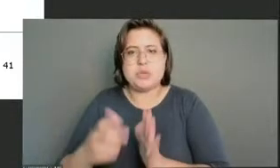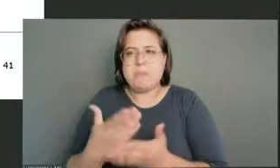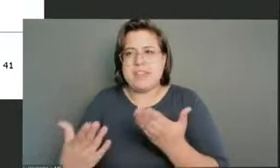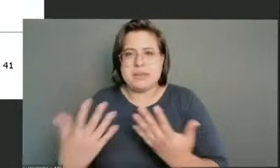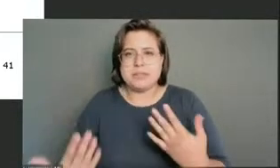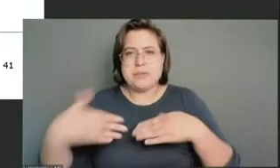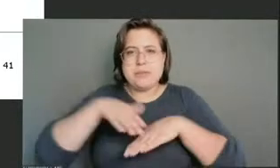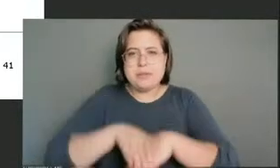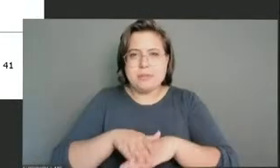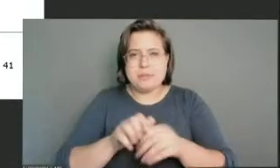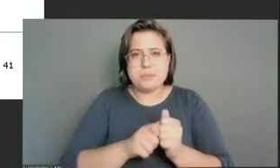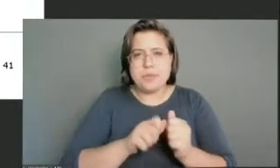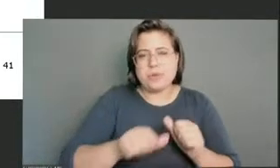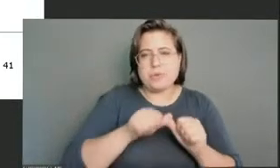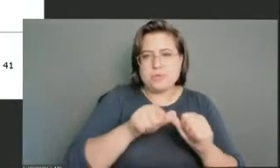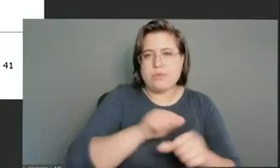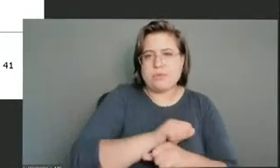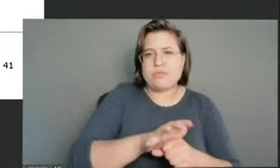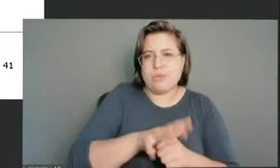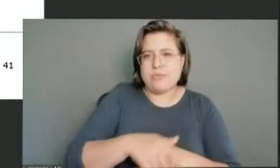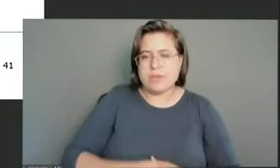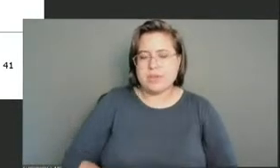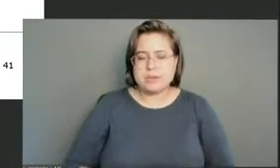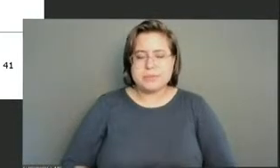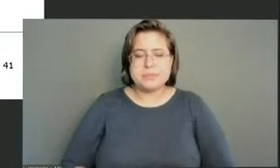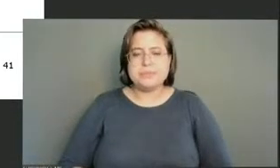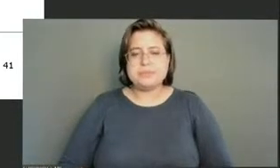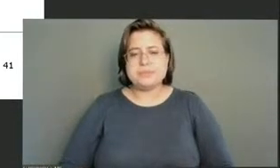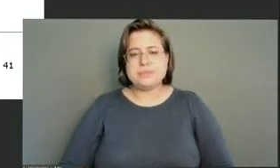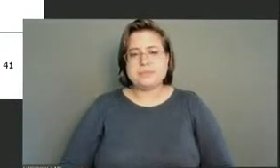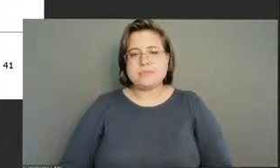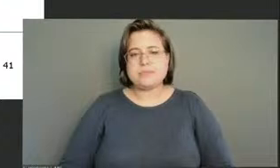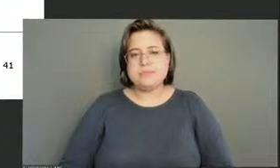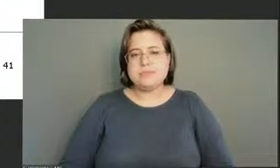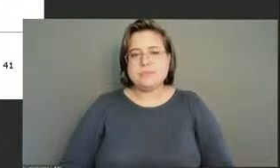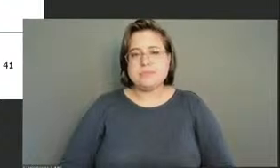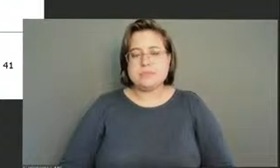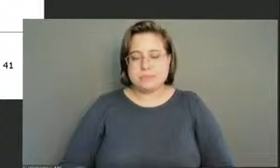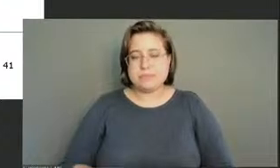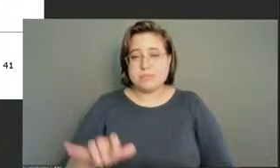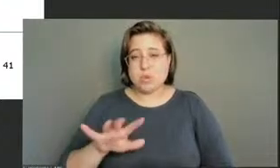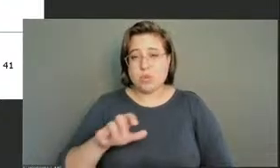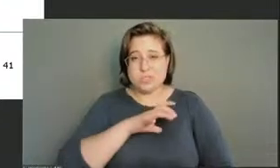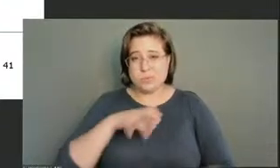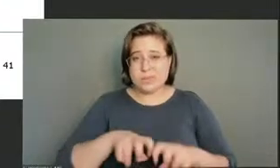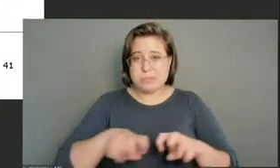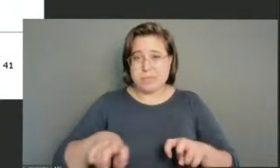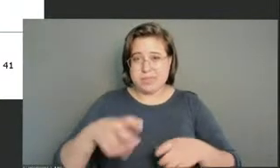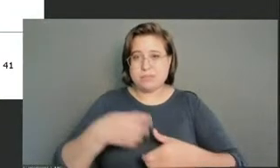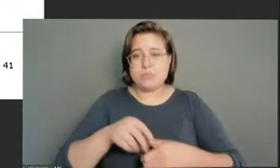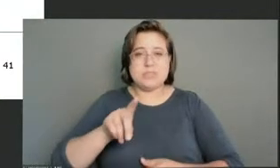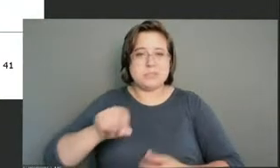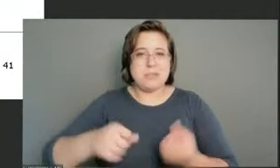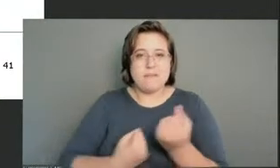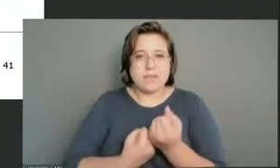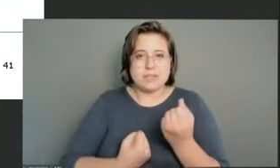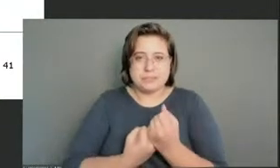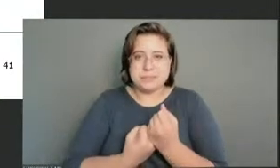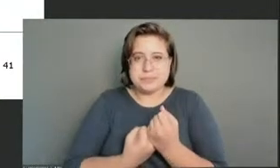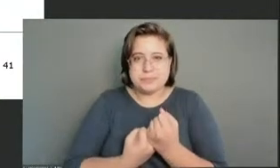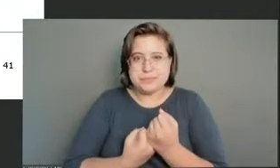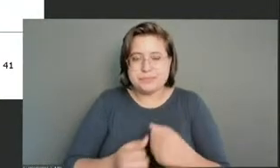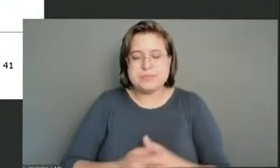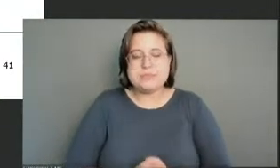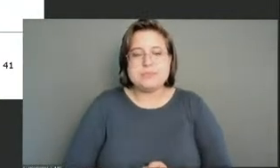throughout today, especially from Dr. Whitfleet. But also that the committee include disability advocates, given so many